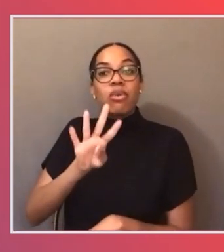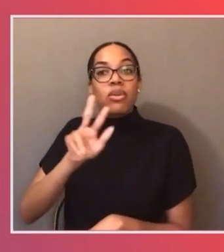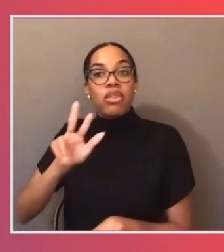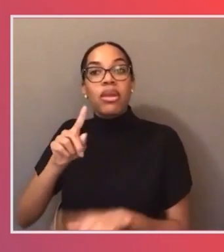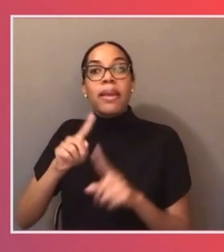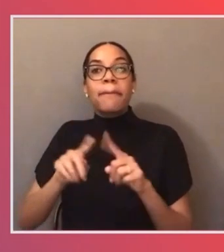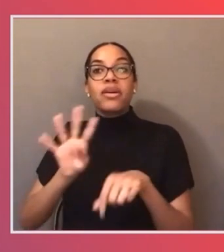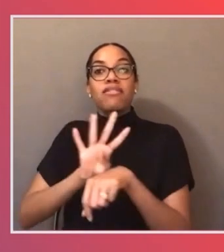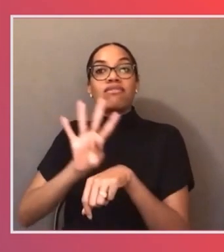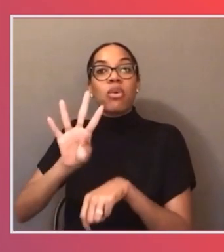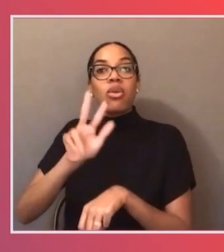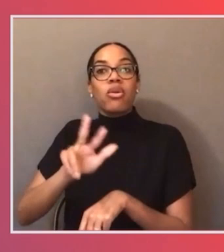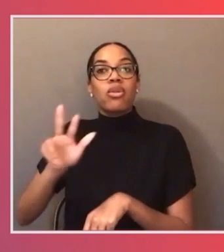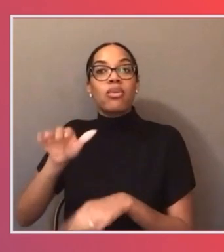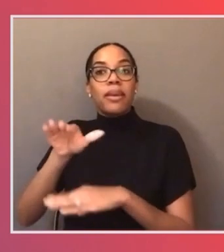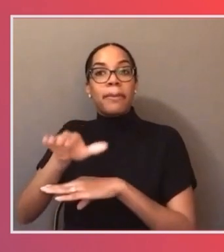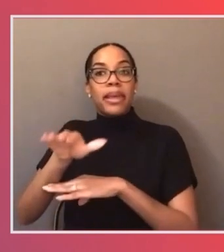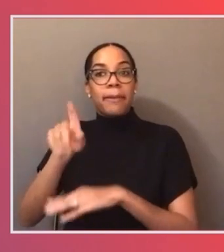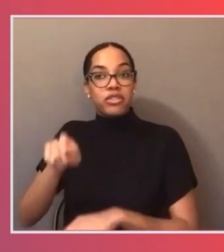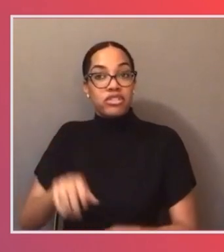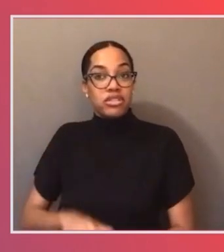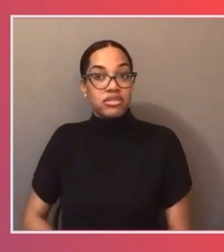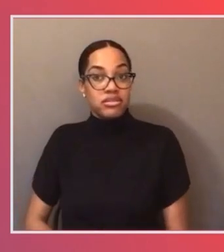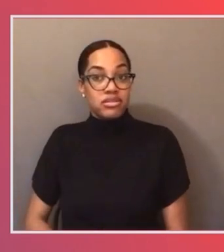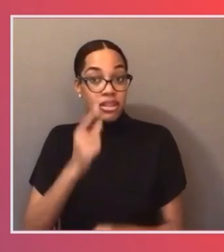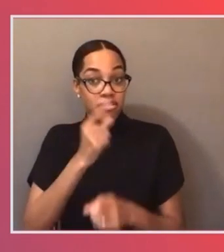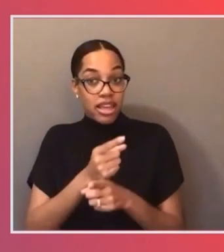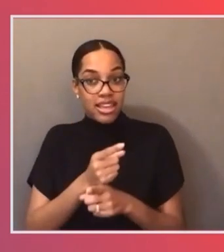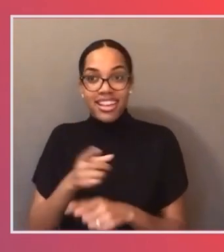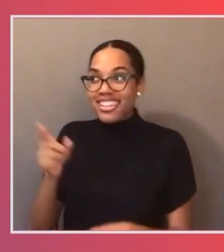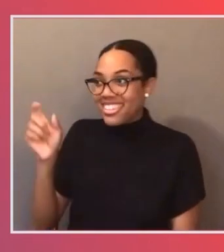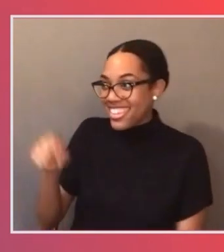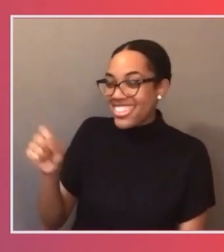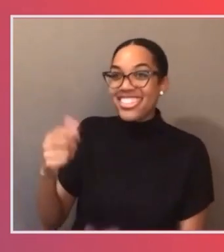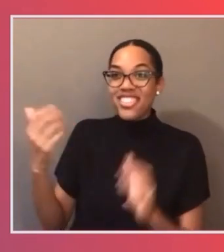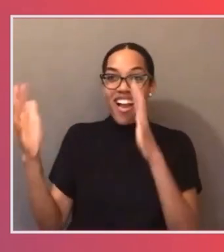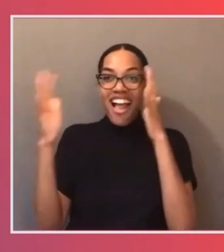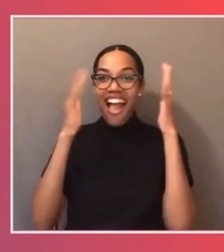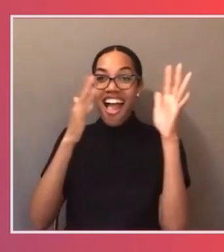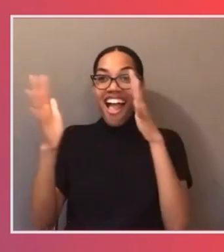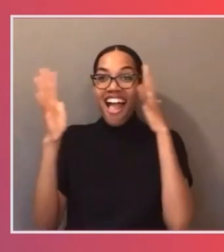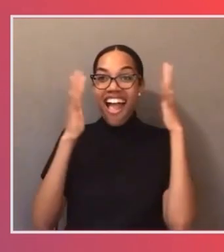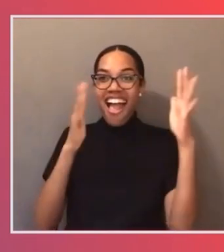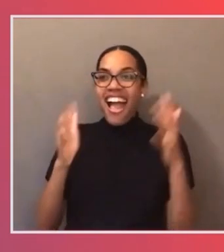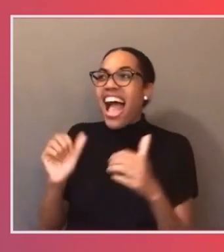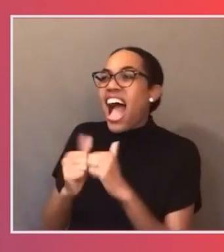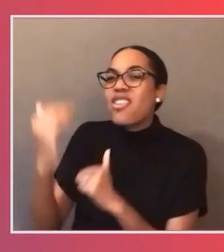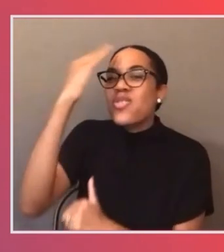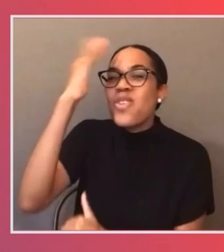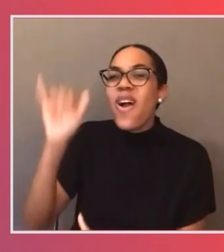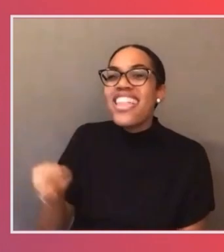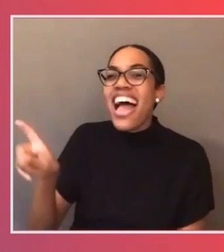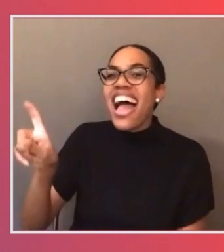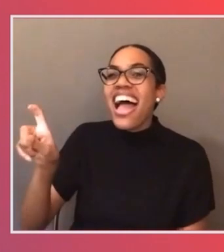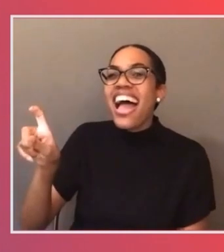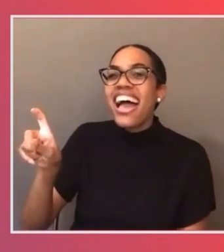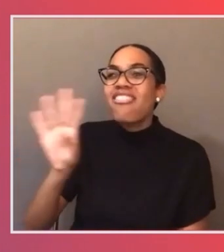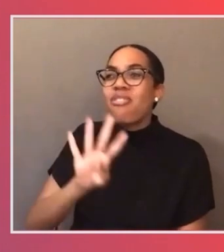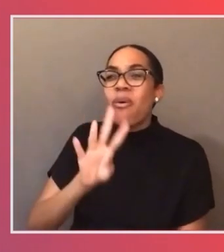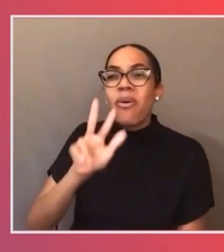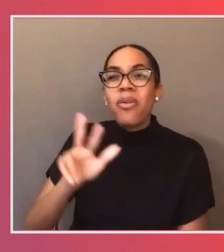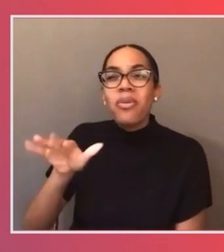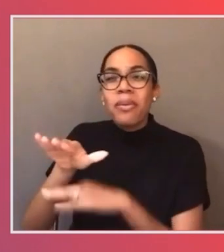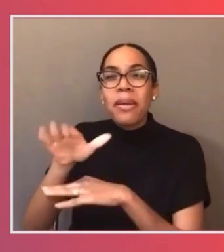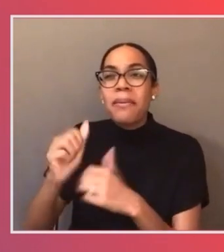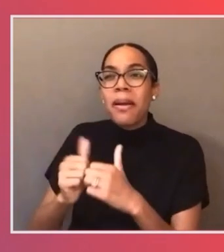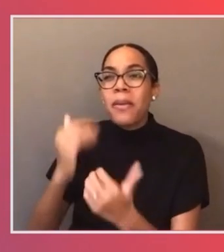Yes? How do you know that? How do you know this? This is unbelievable. We walked by it. We